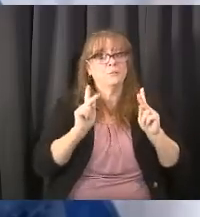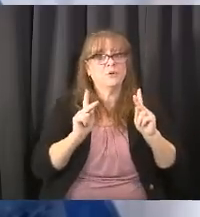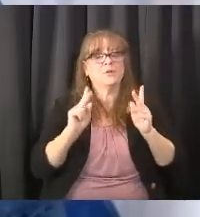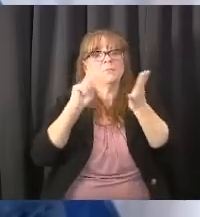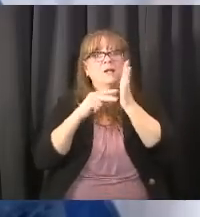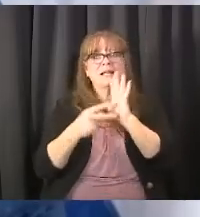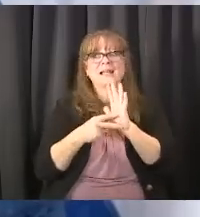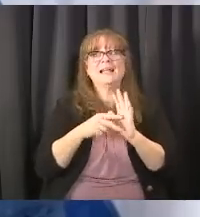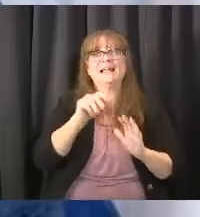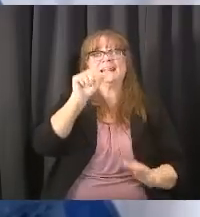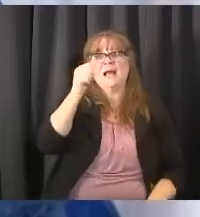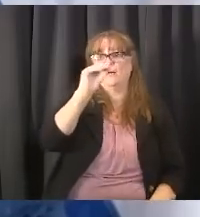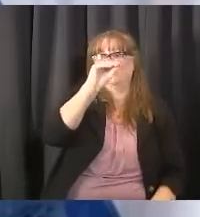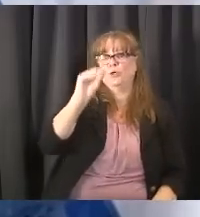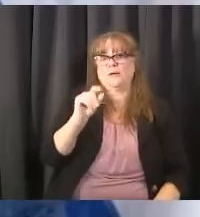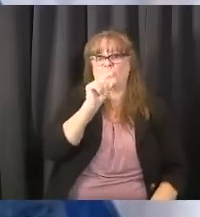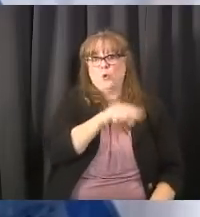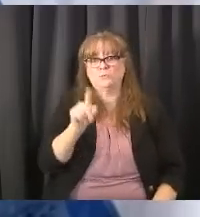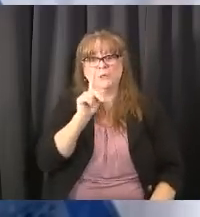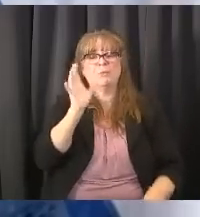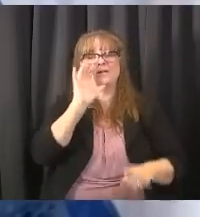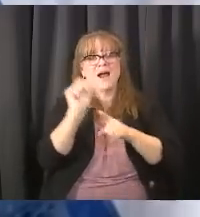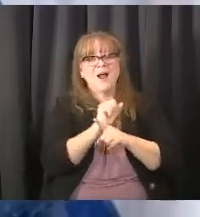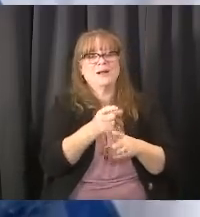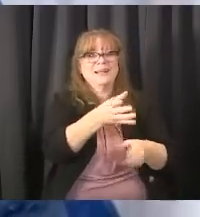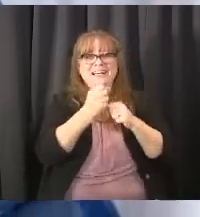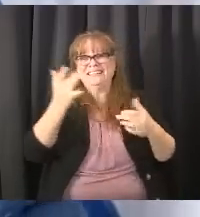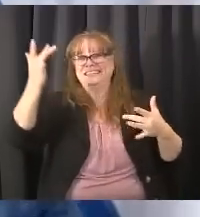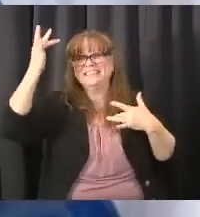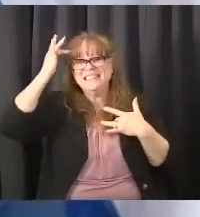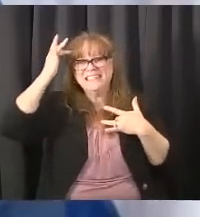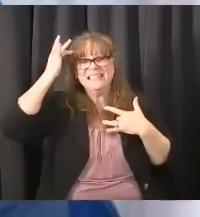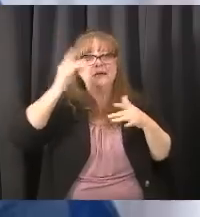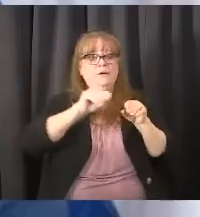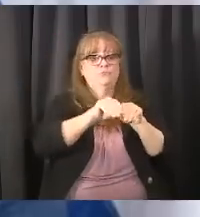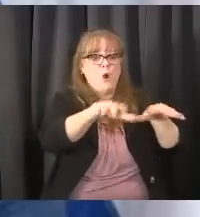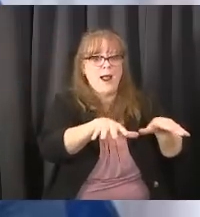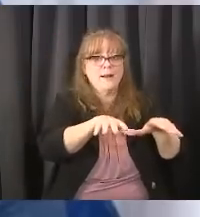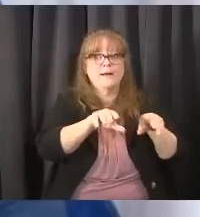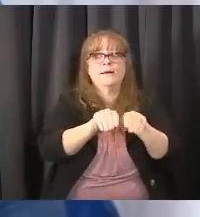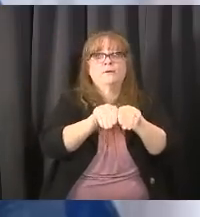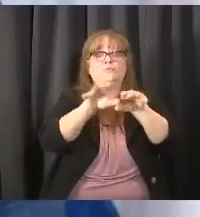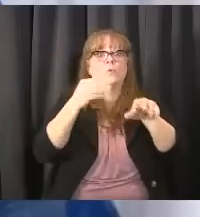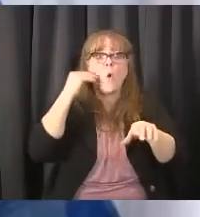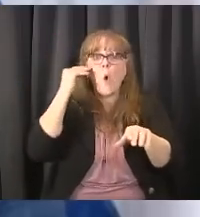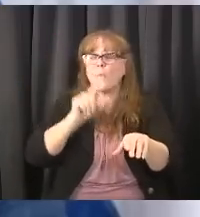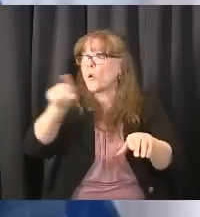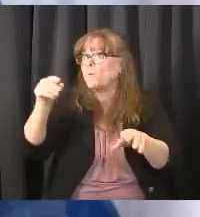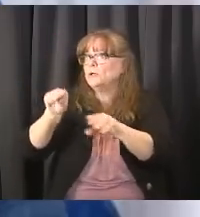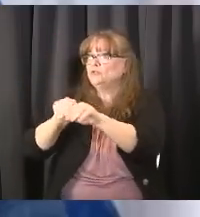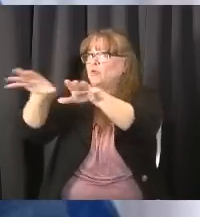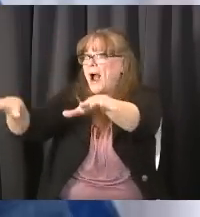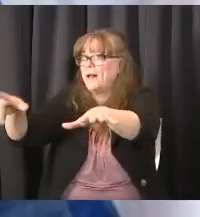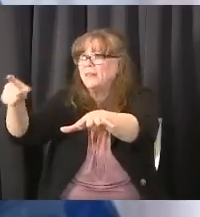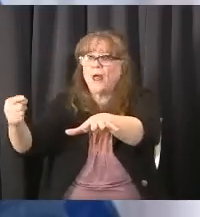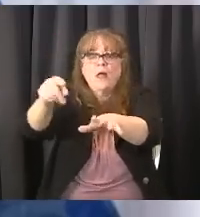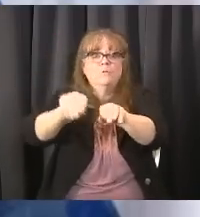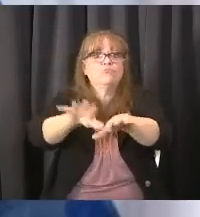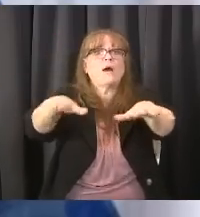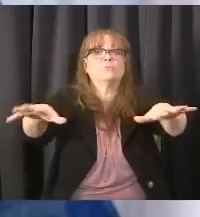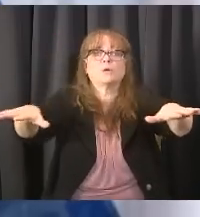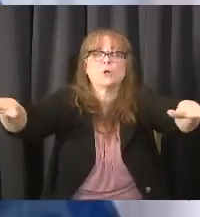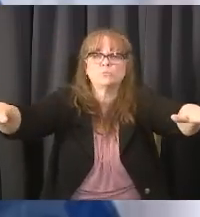7 people. Each of those people might take it back to their home, and you might have 50 cases coming from 1 case simply because 10